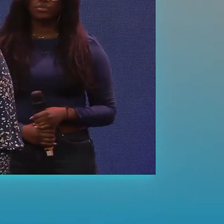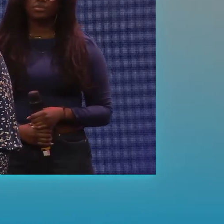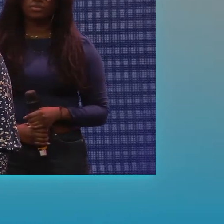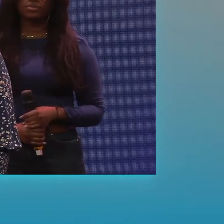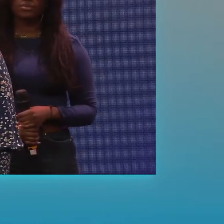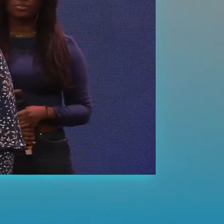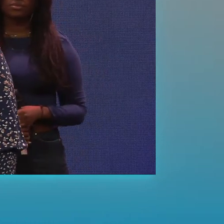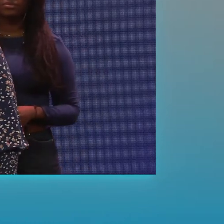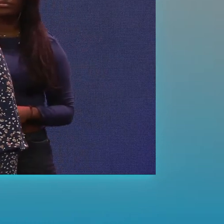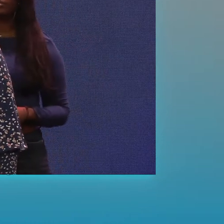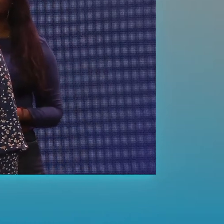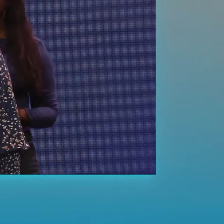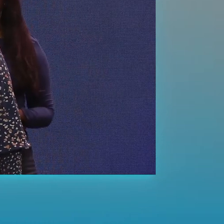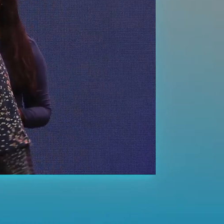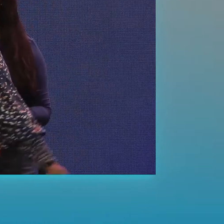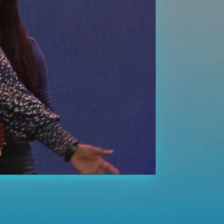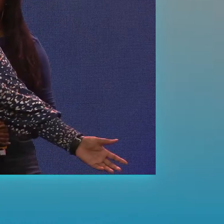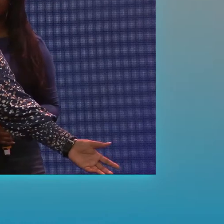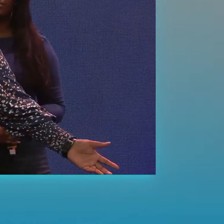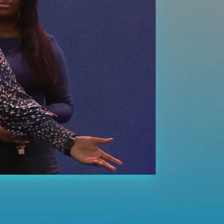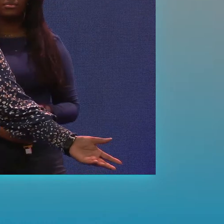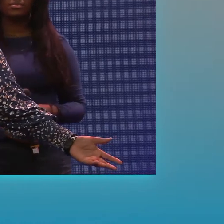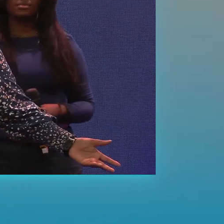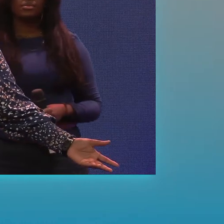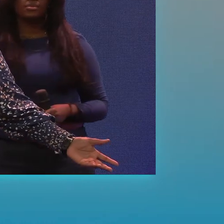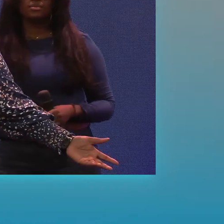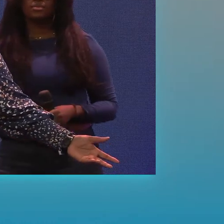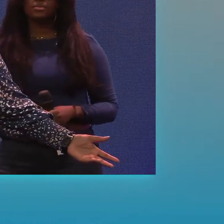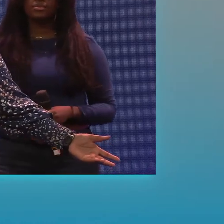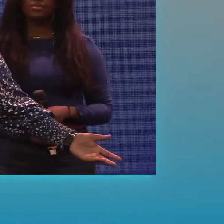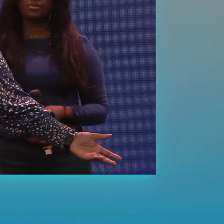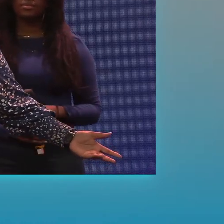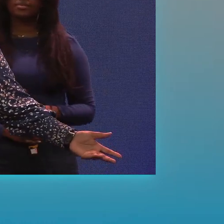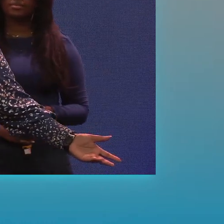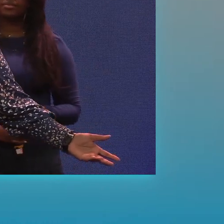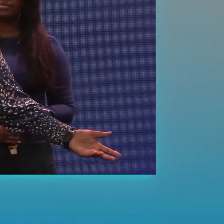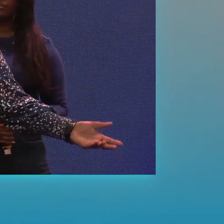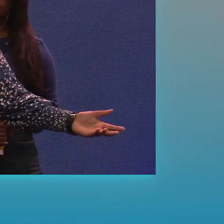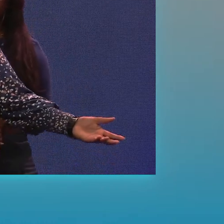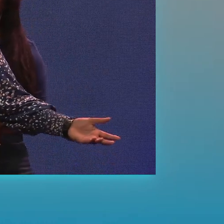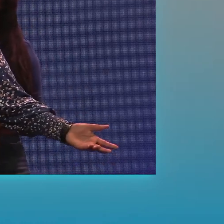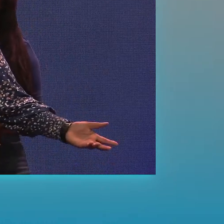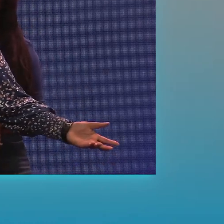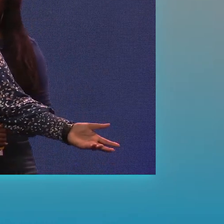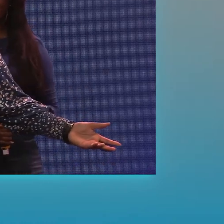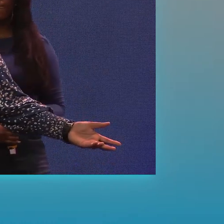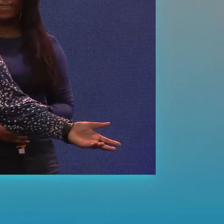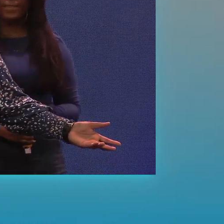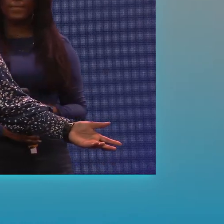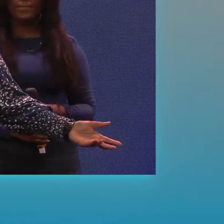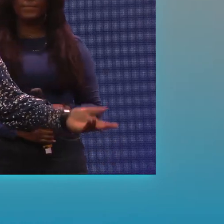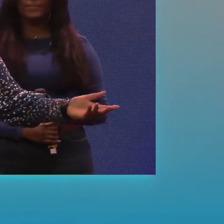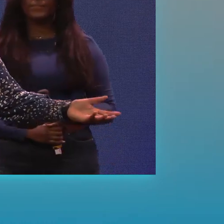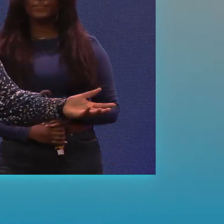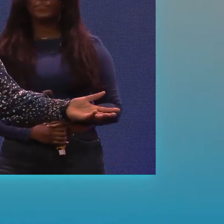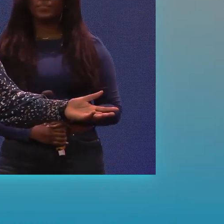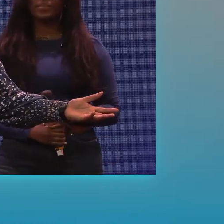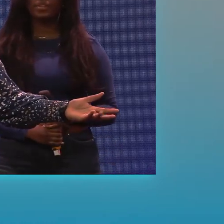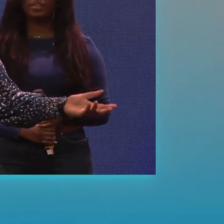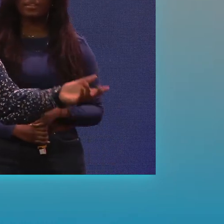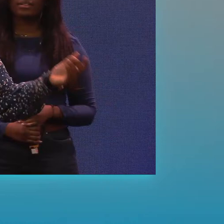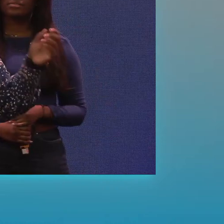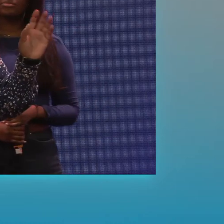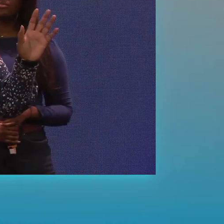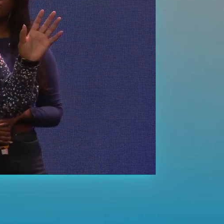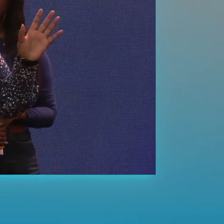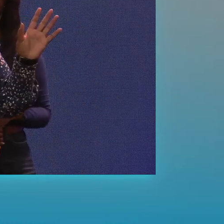stand to your feet because we're going to worship the Lord. And that is what we come here to do, isn't it? Week after week,